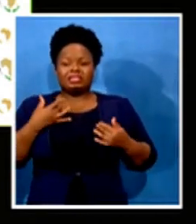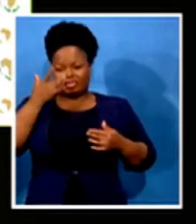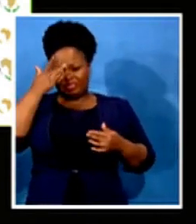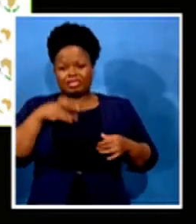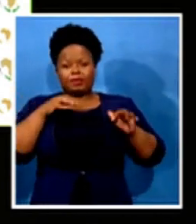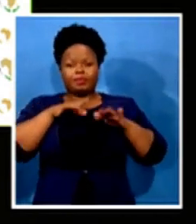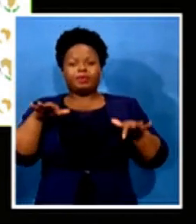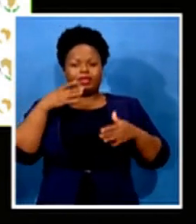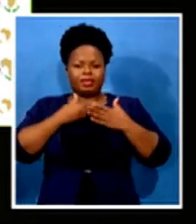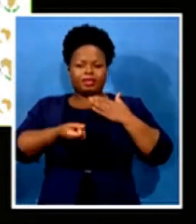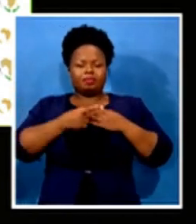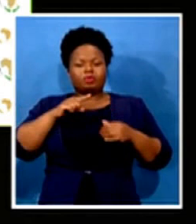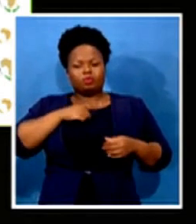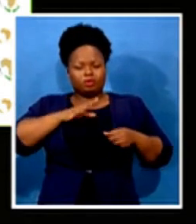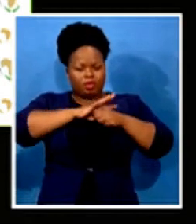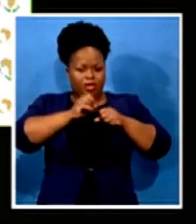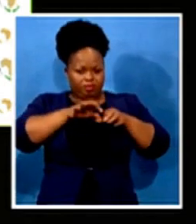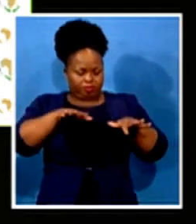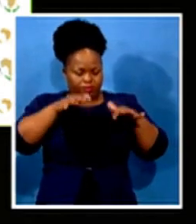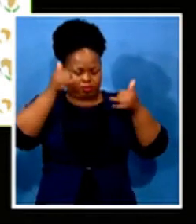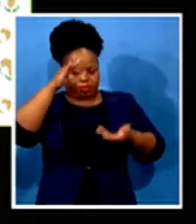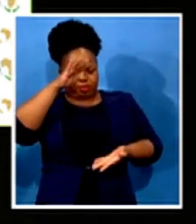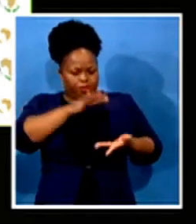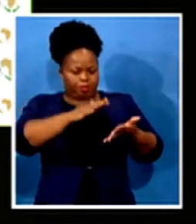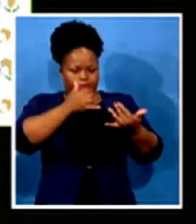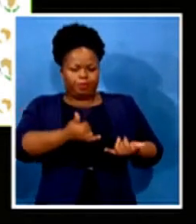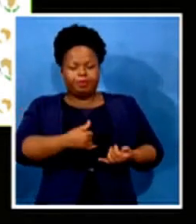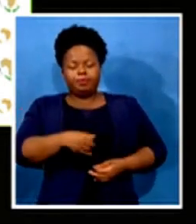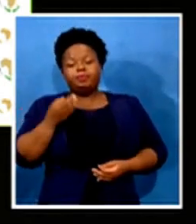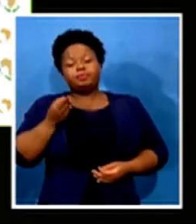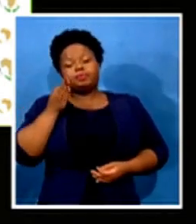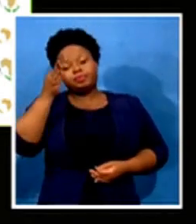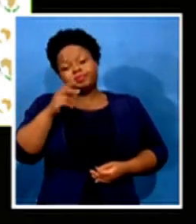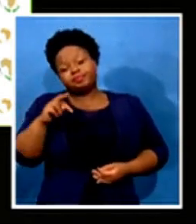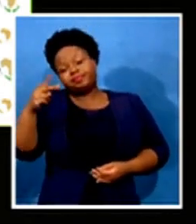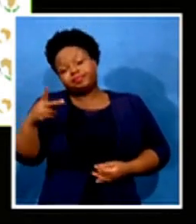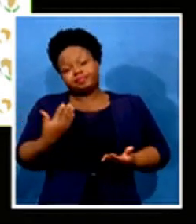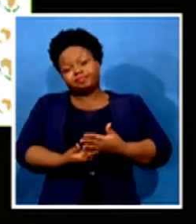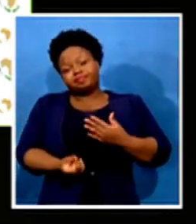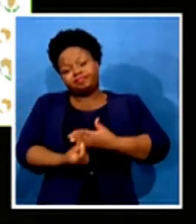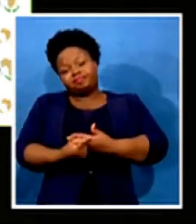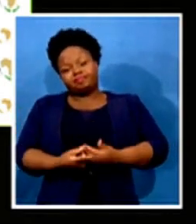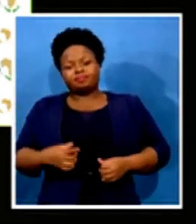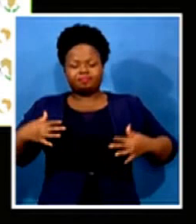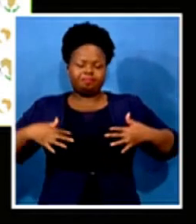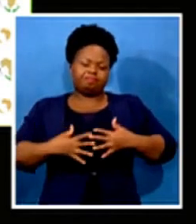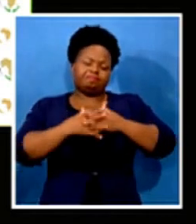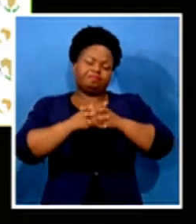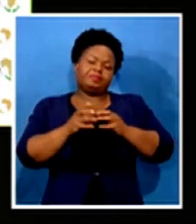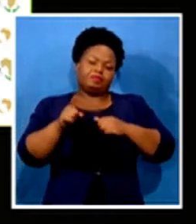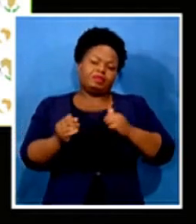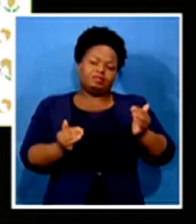we will be fighting another pandemic tomorrow, and we need to really come together and ask ourselves the question, how do we get